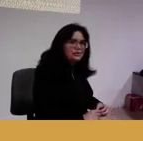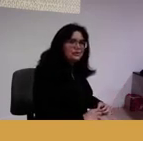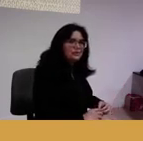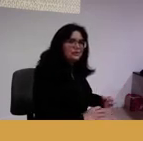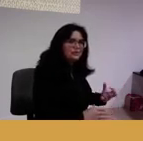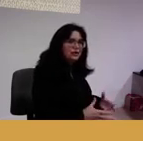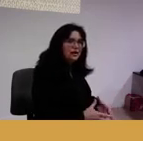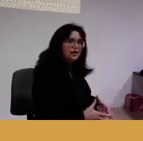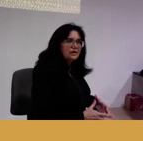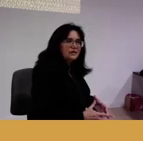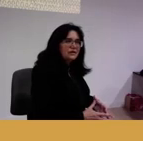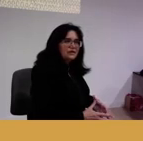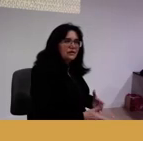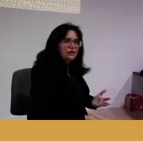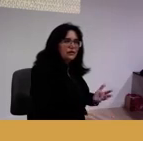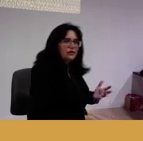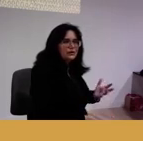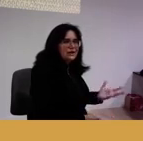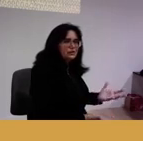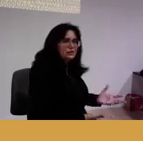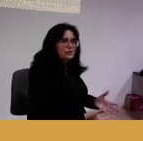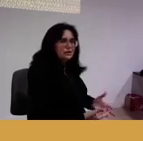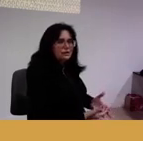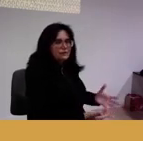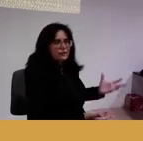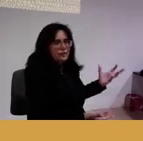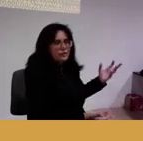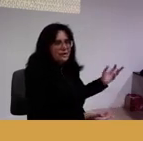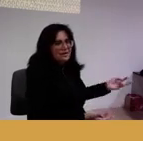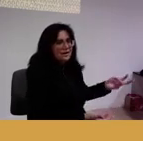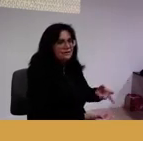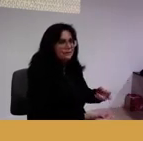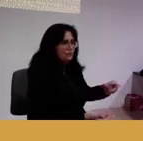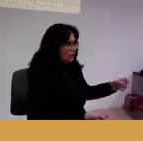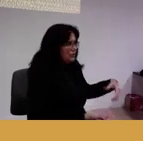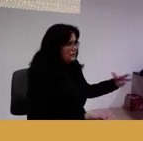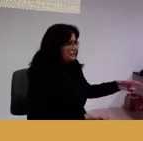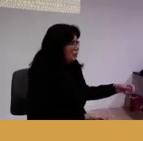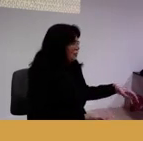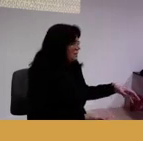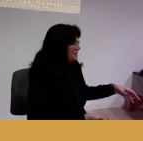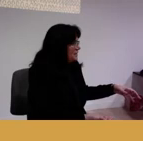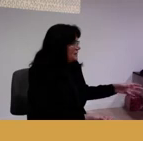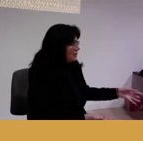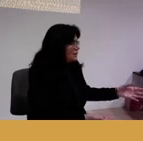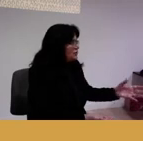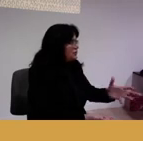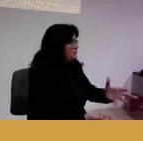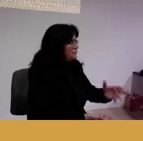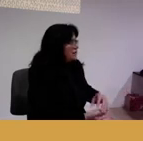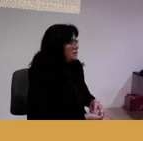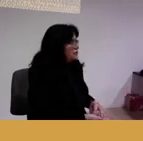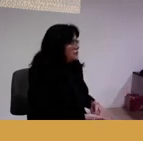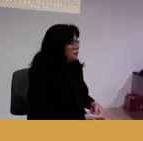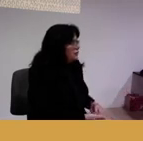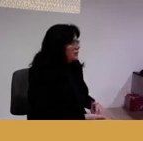senior project officer for ACARA on the first national curriculum for kindergarten, or as they call it here, foundations